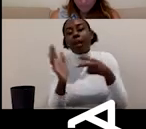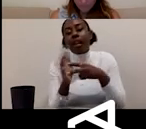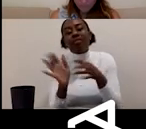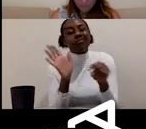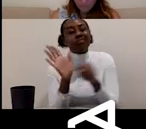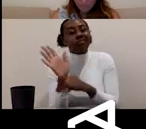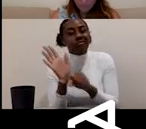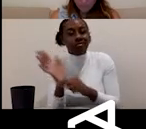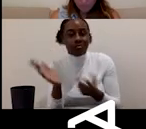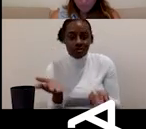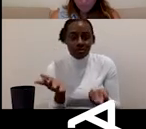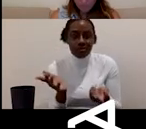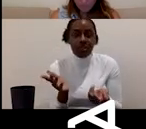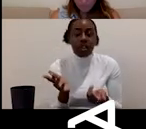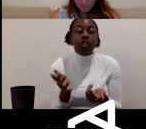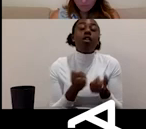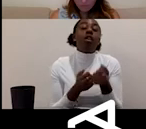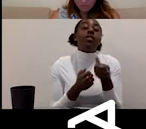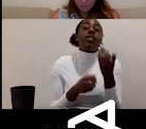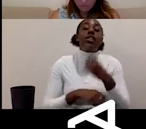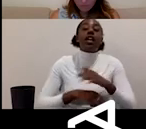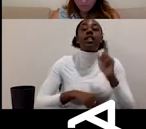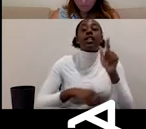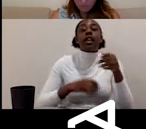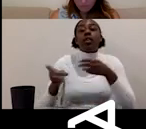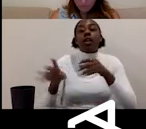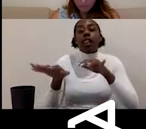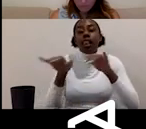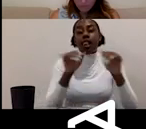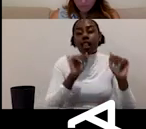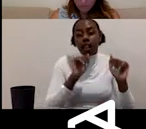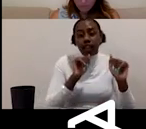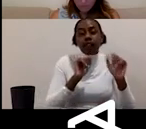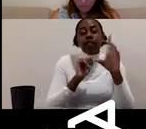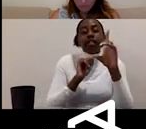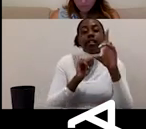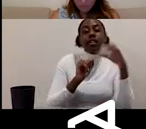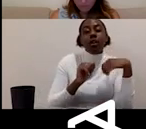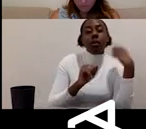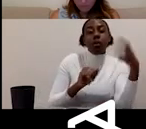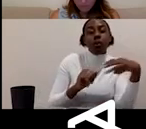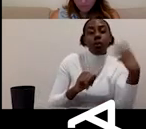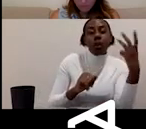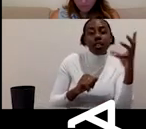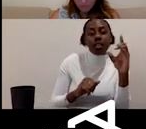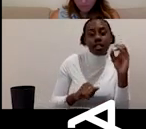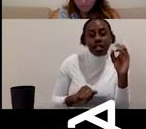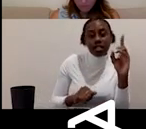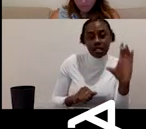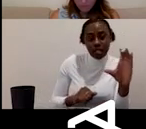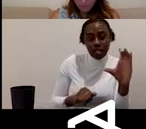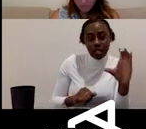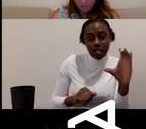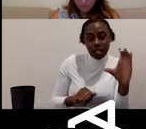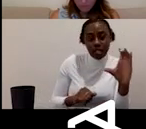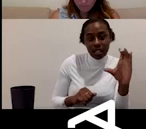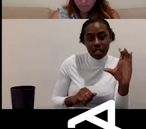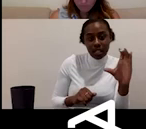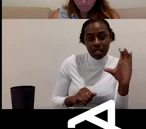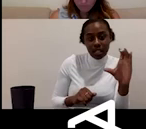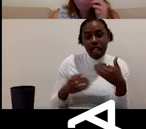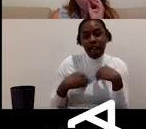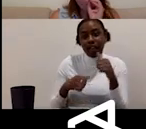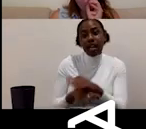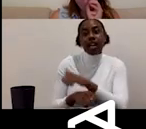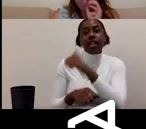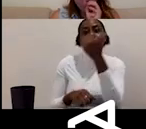Days after we leave DC with our allies and comrades delivering these petitions, we hear of another a leak by